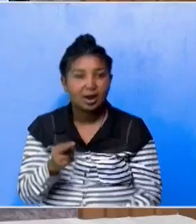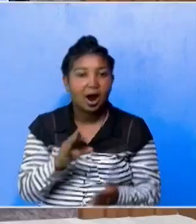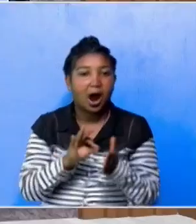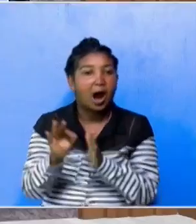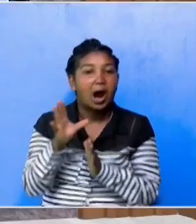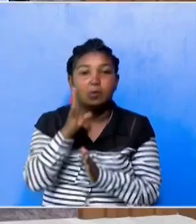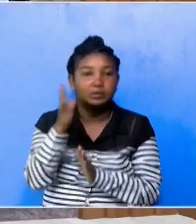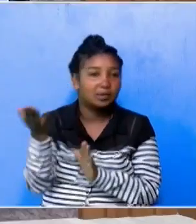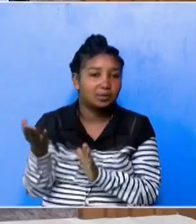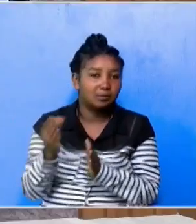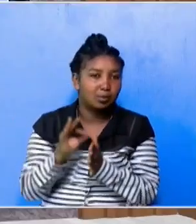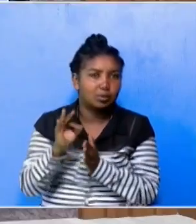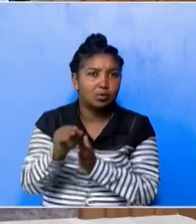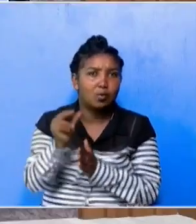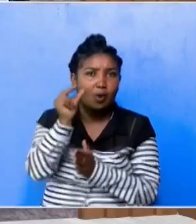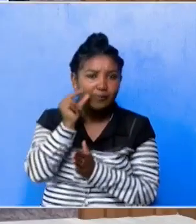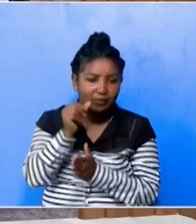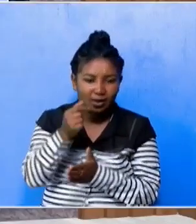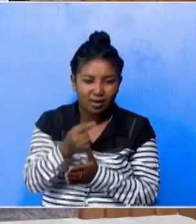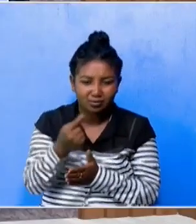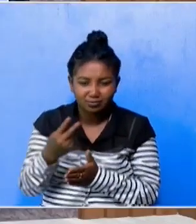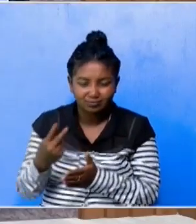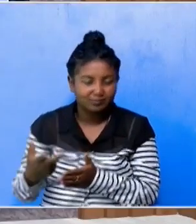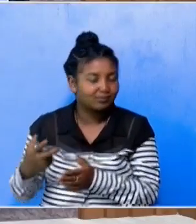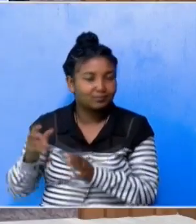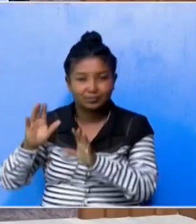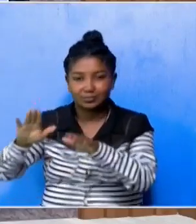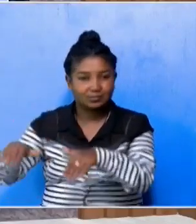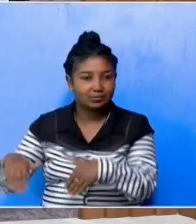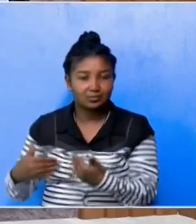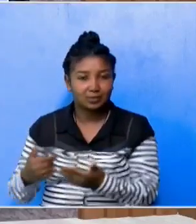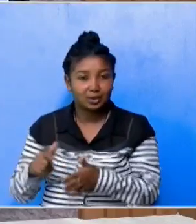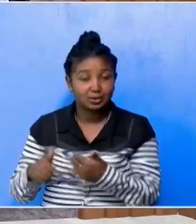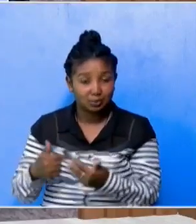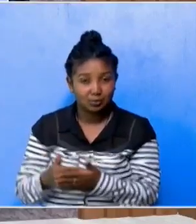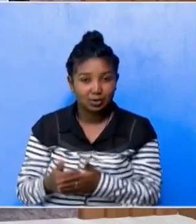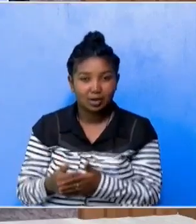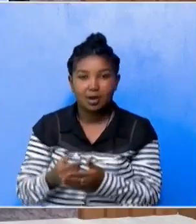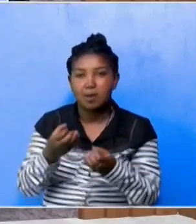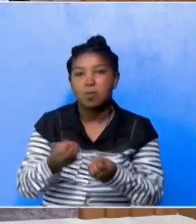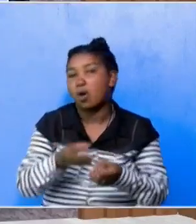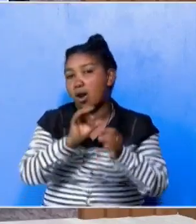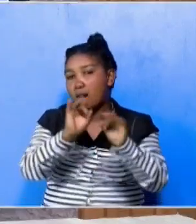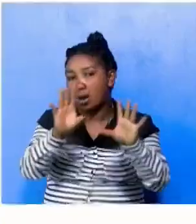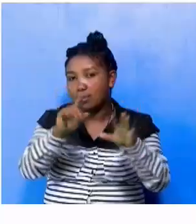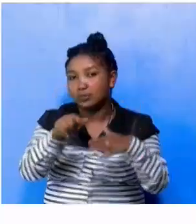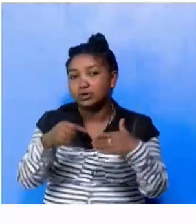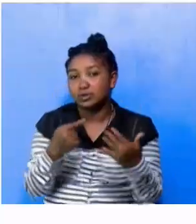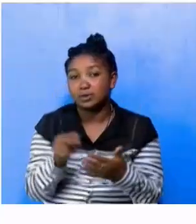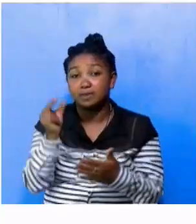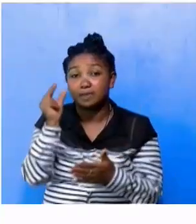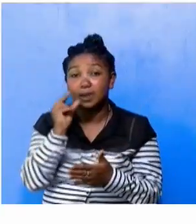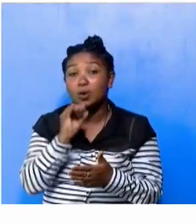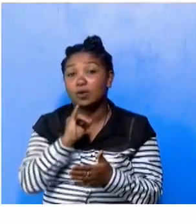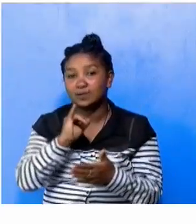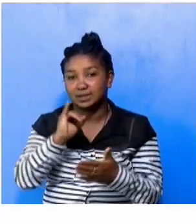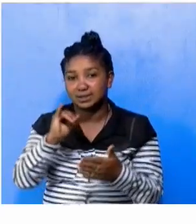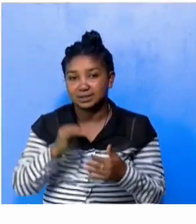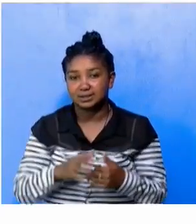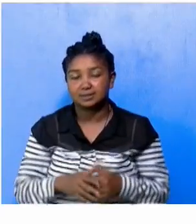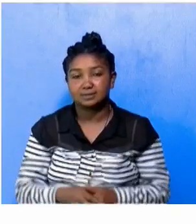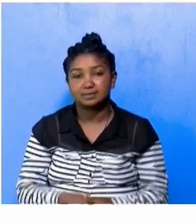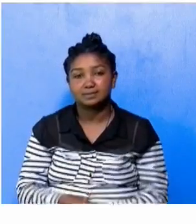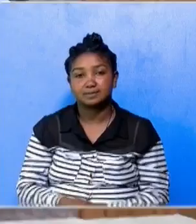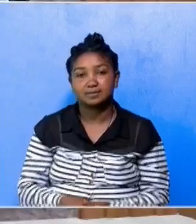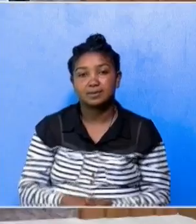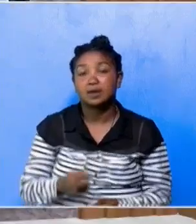uncountable noun doesn't have what? No? Plural form. So coffee is.